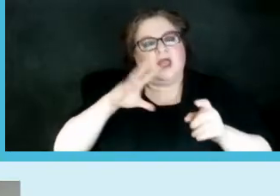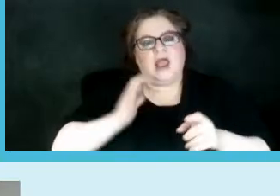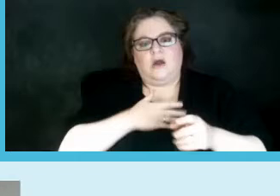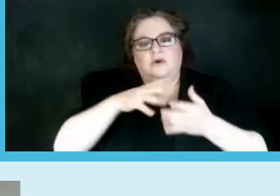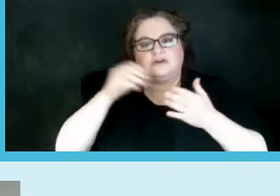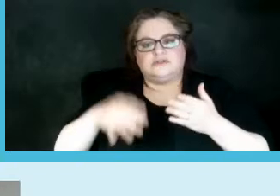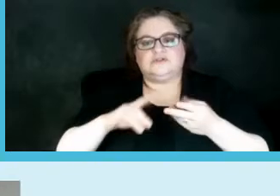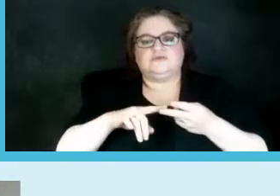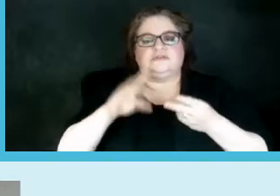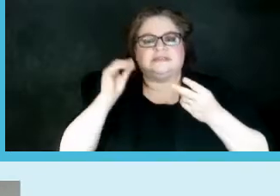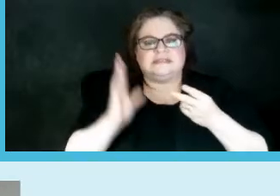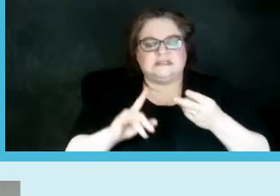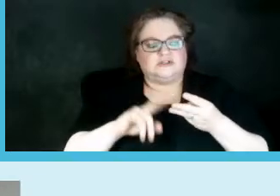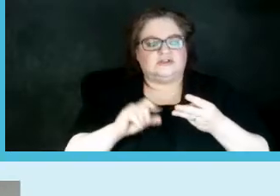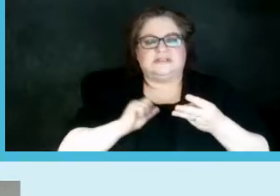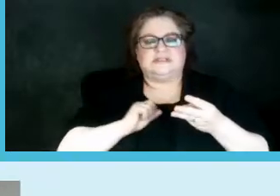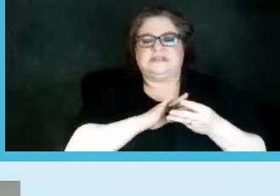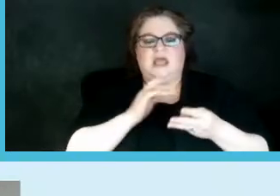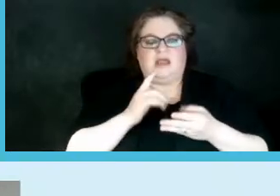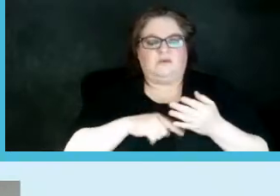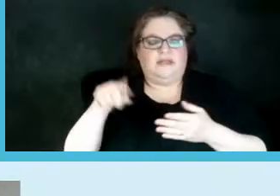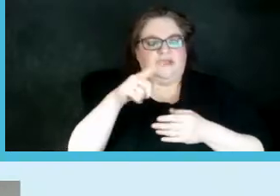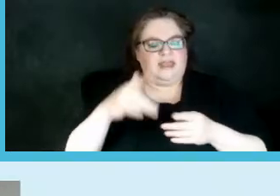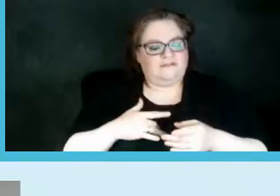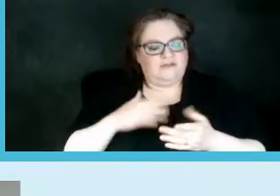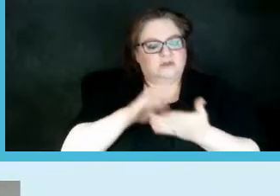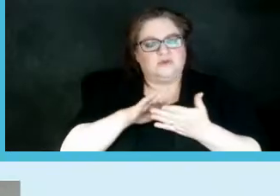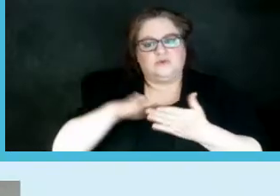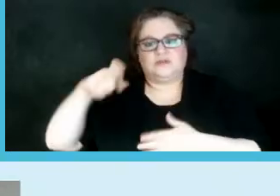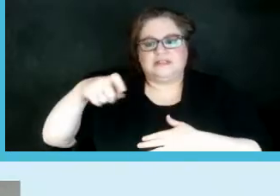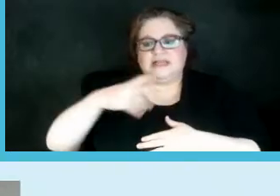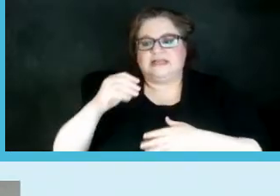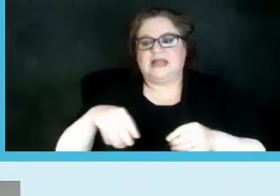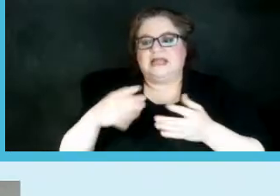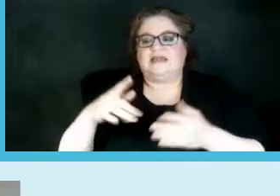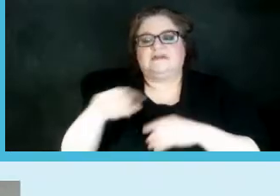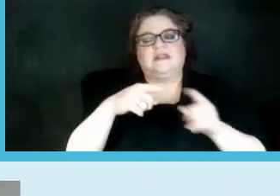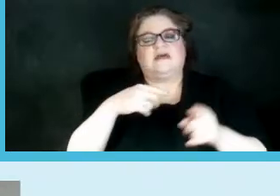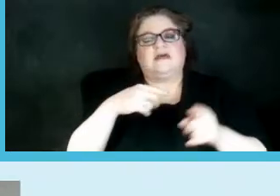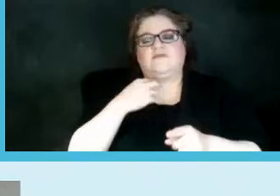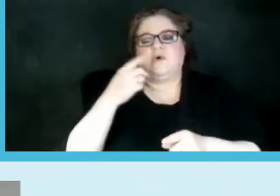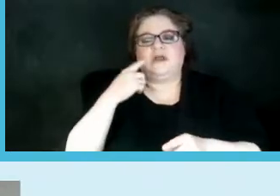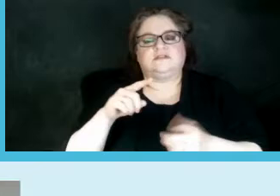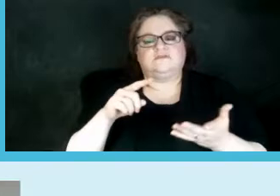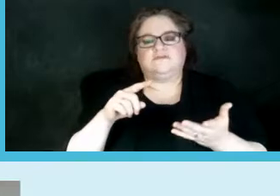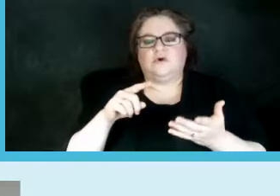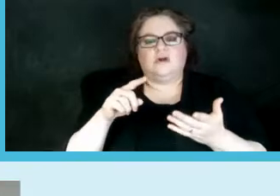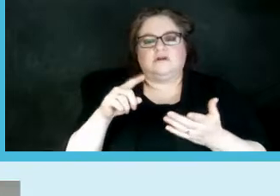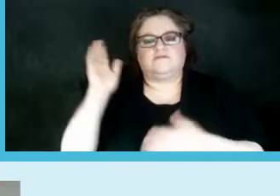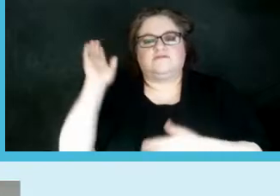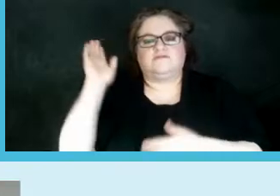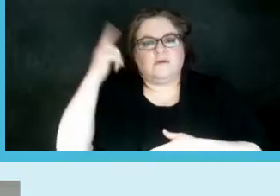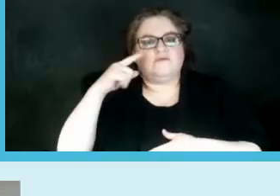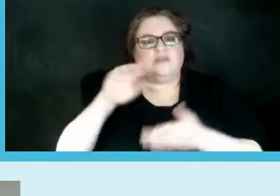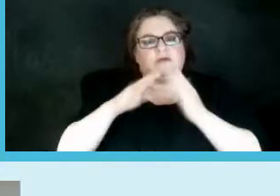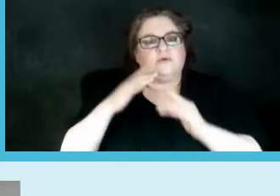and our teachers and staff about what they felt the school needed, and also giving them a voice in candidate forums for the community,